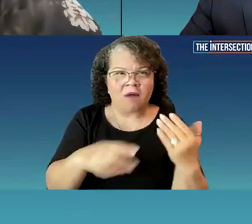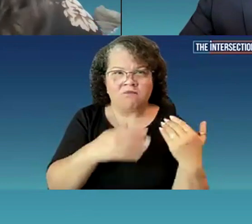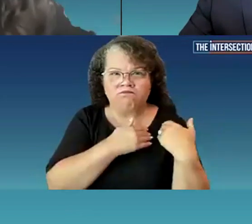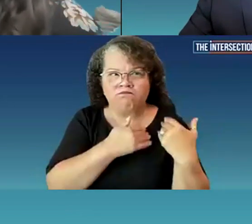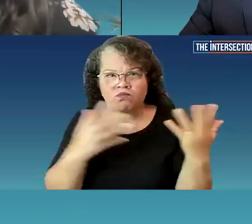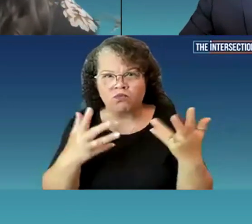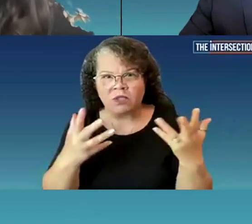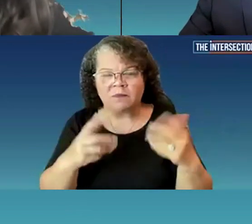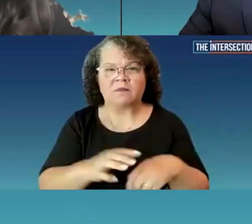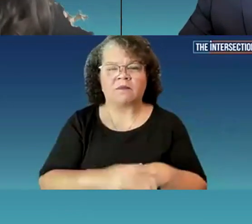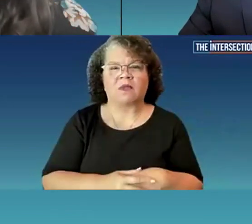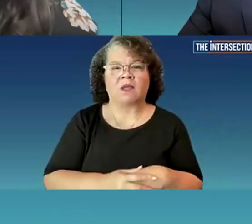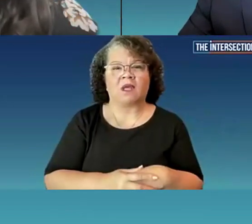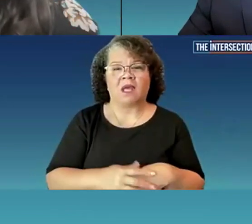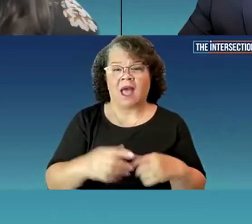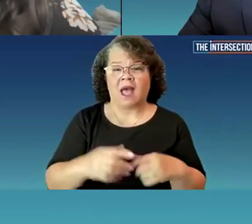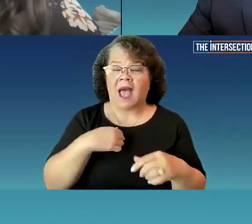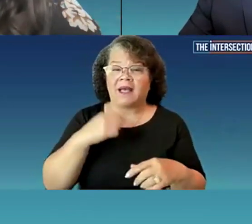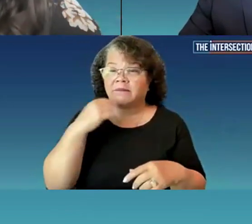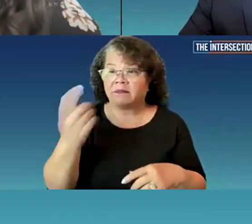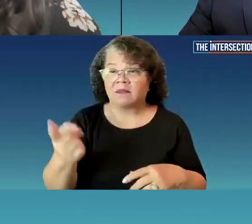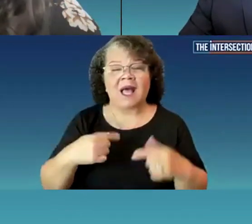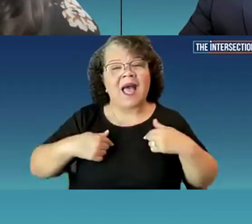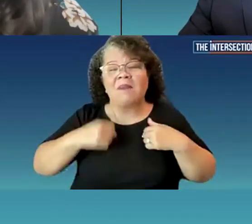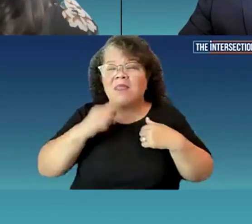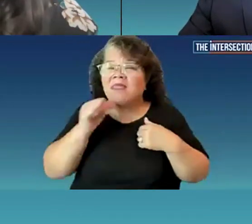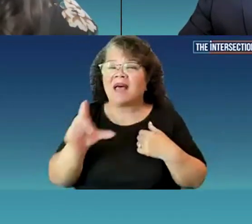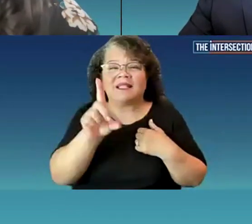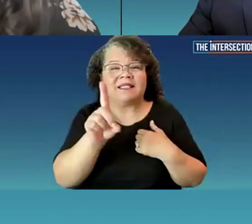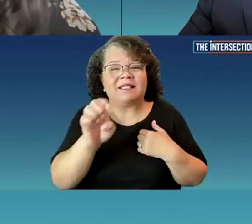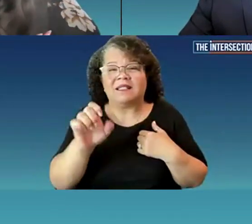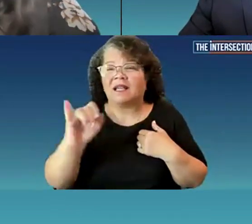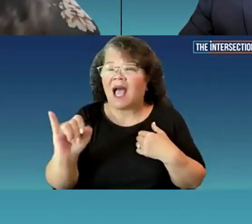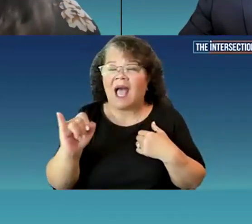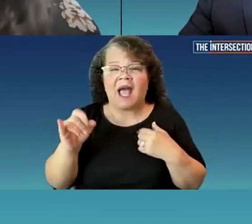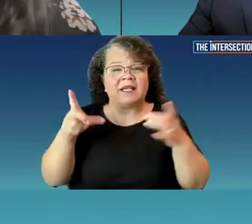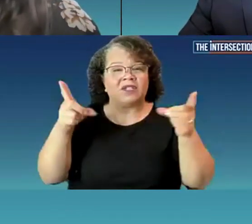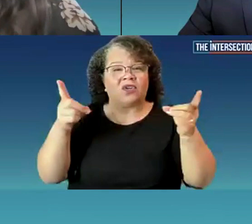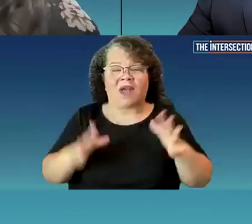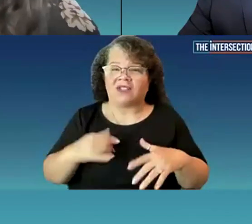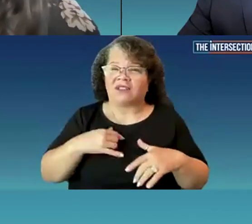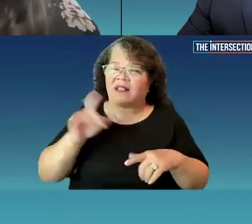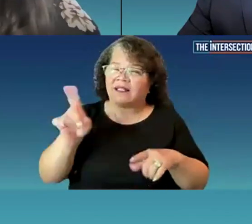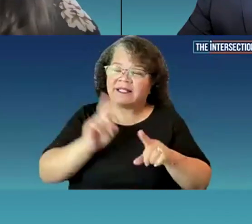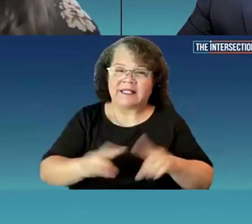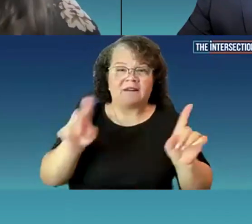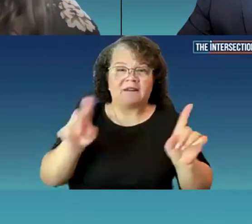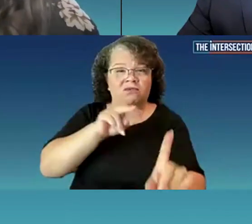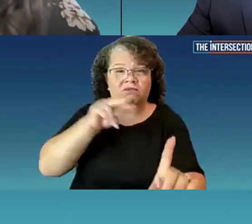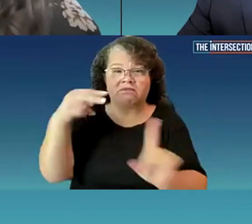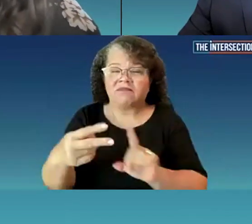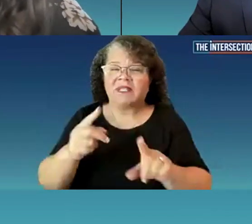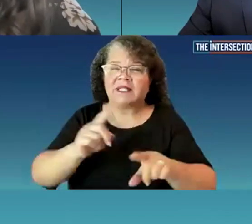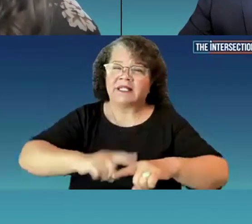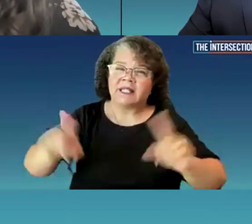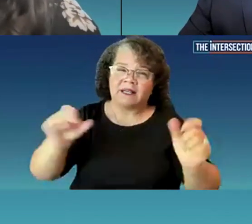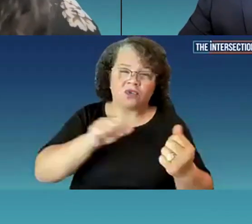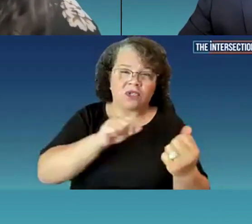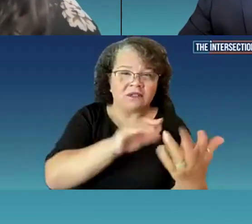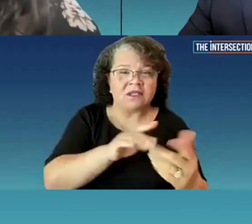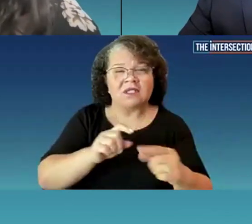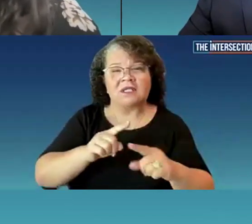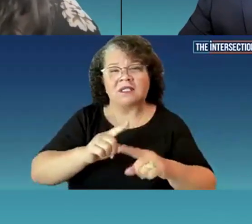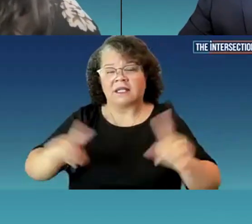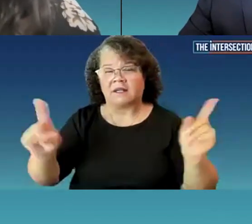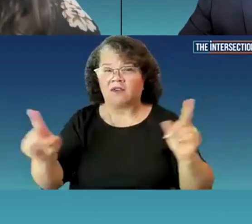people that I was not the DEI director. That is a different strategy. That's a different focus. What I